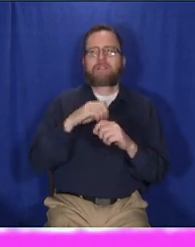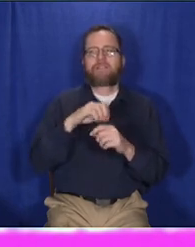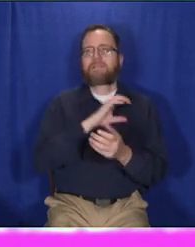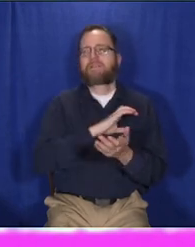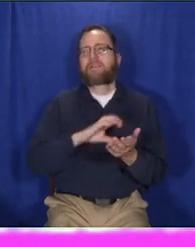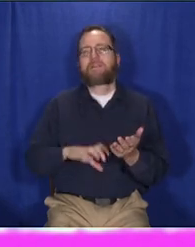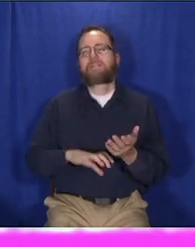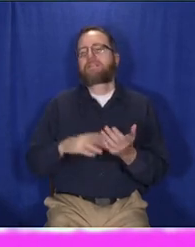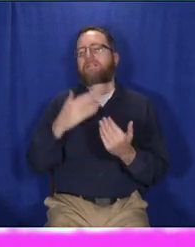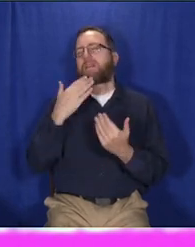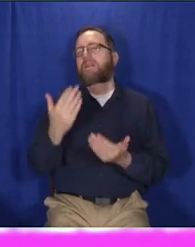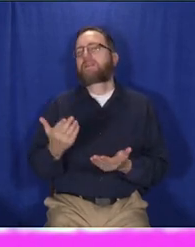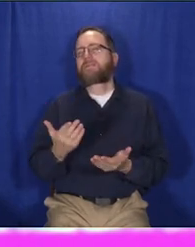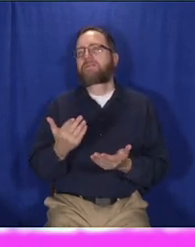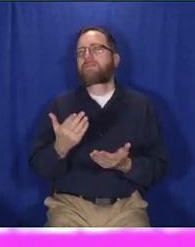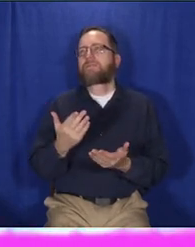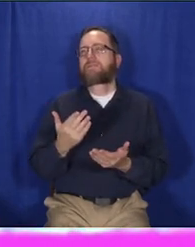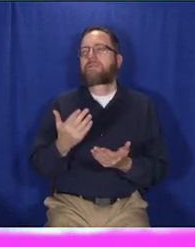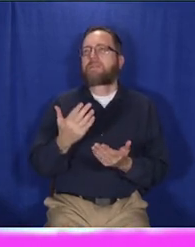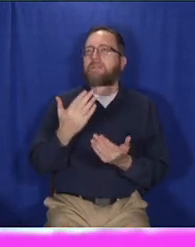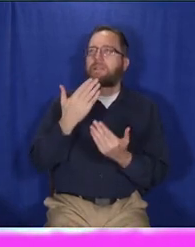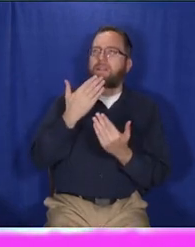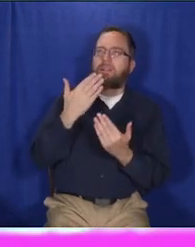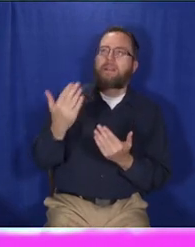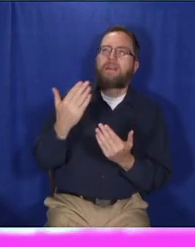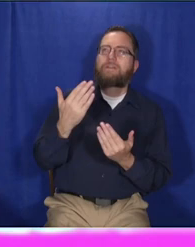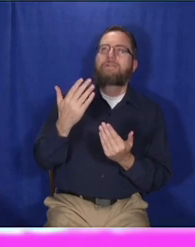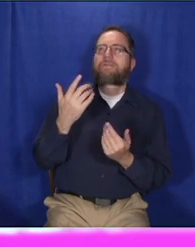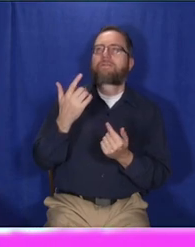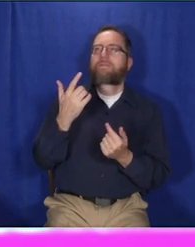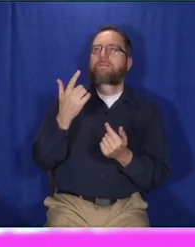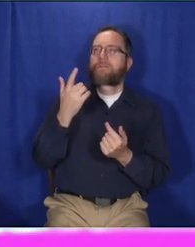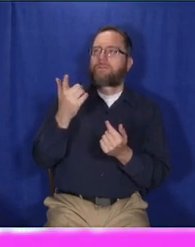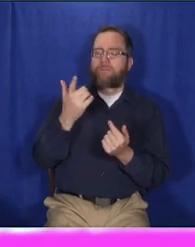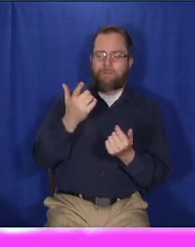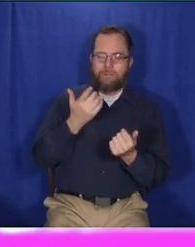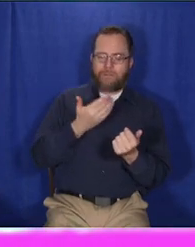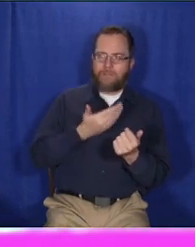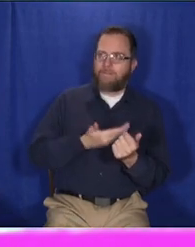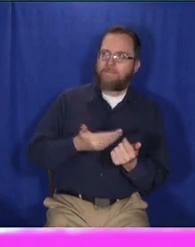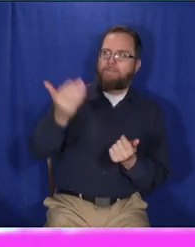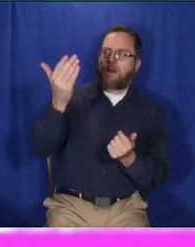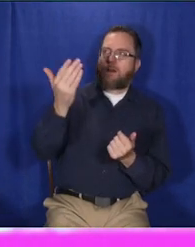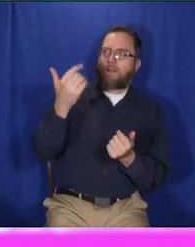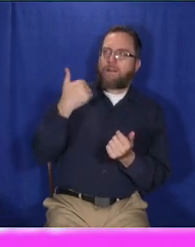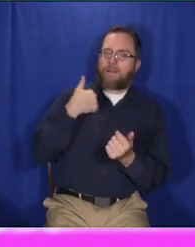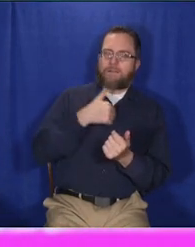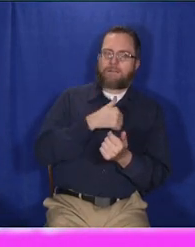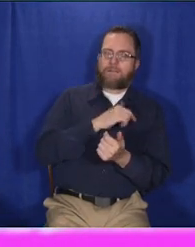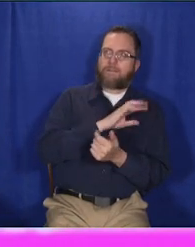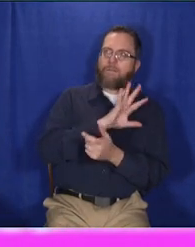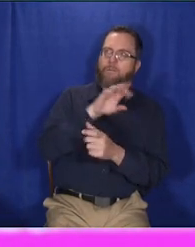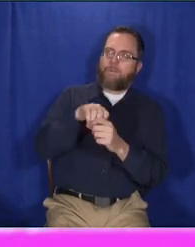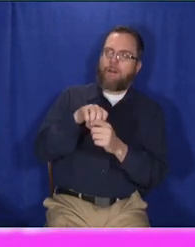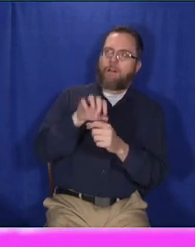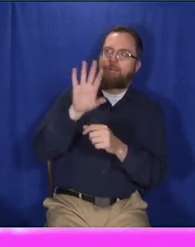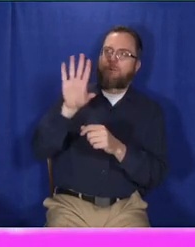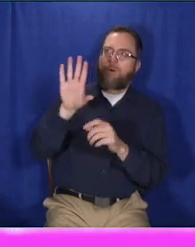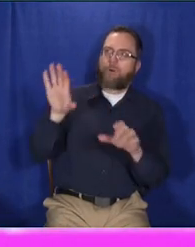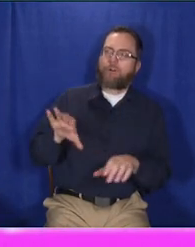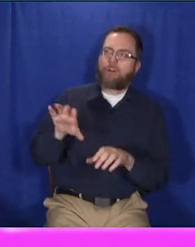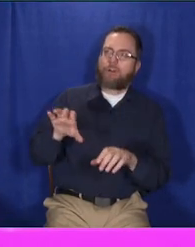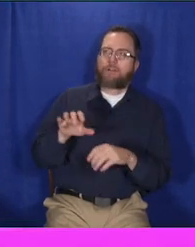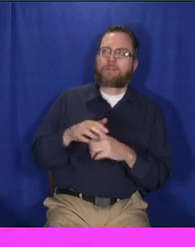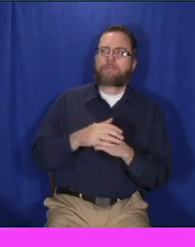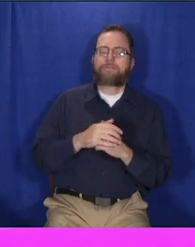We thank you that you invite us to participate in your work We thank you, Lord God, that you provide resources for